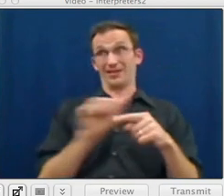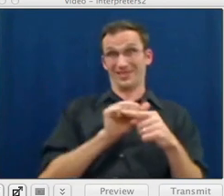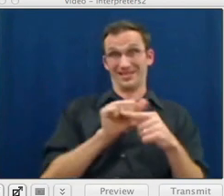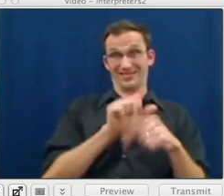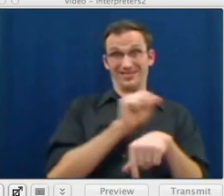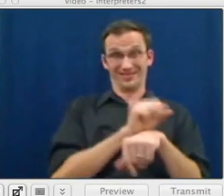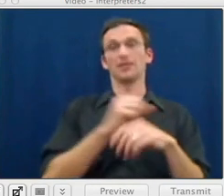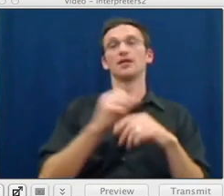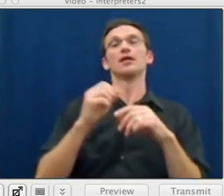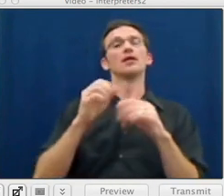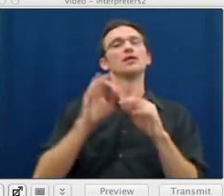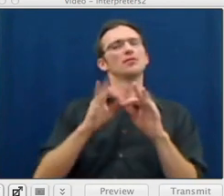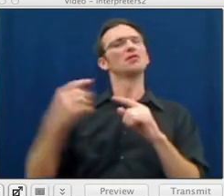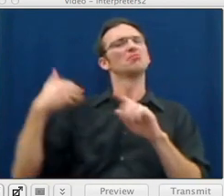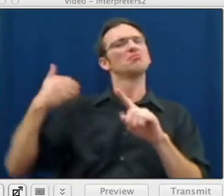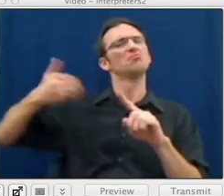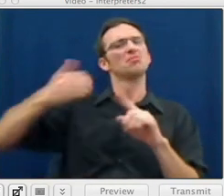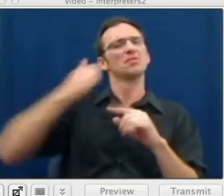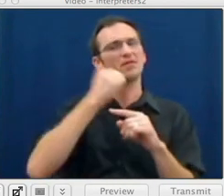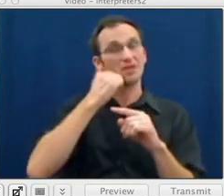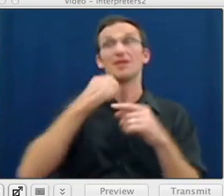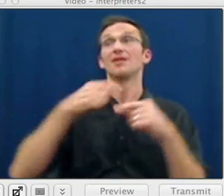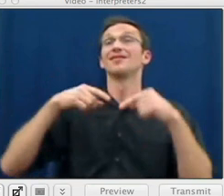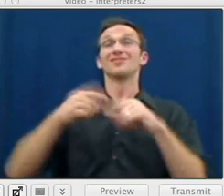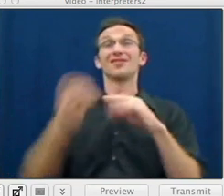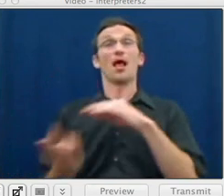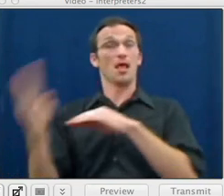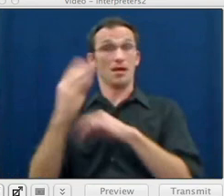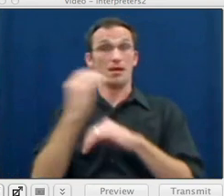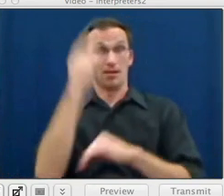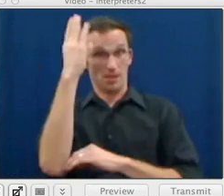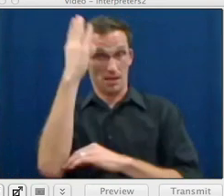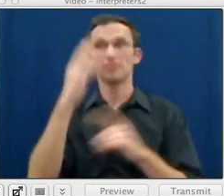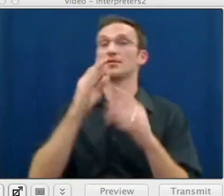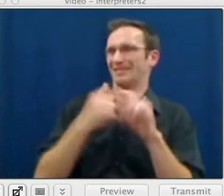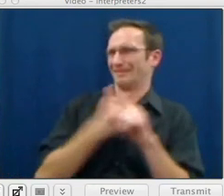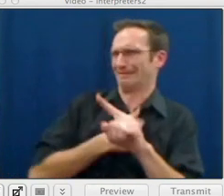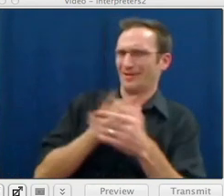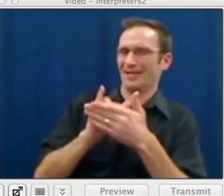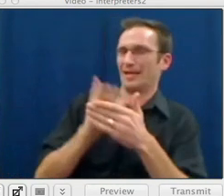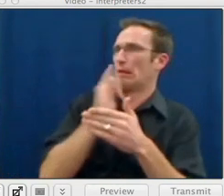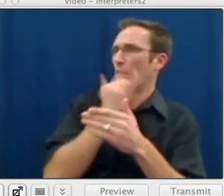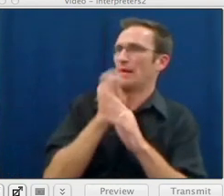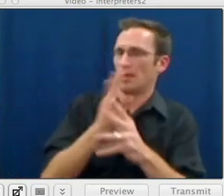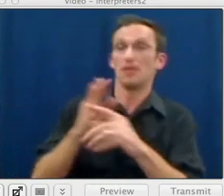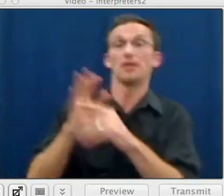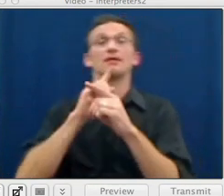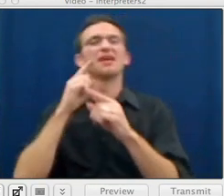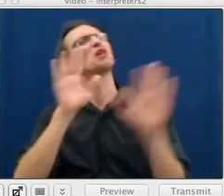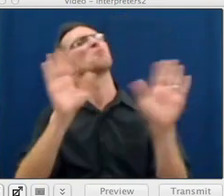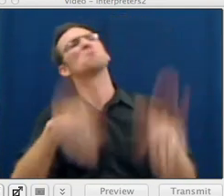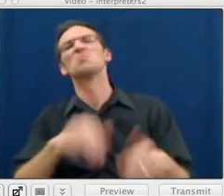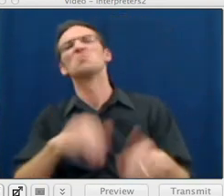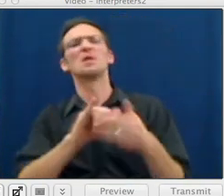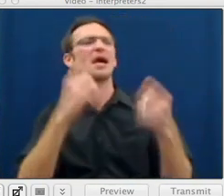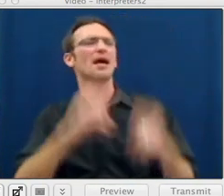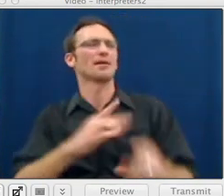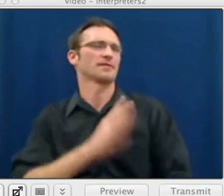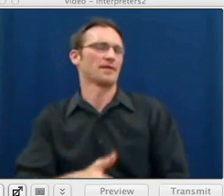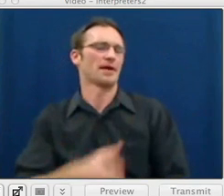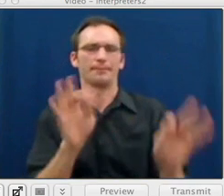talked with the deaf person at the lunch break and apologized for the mistake, and the deaf person replied with, it happens, it's just fine. So the interpreter